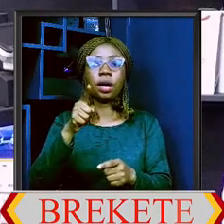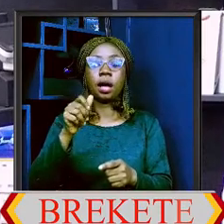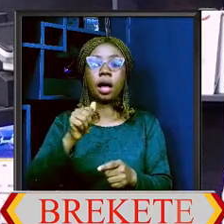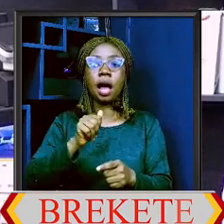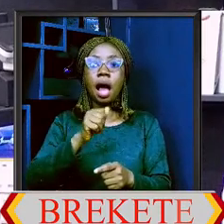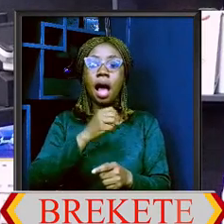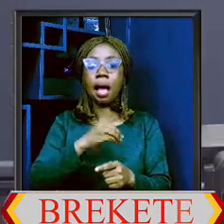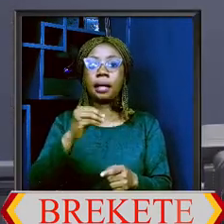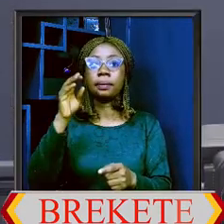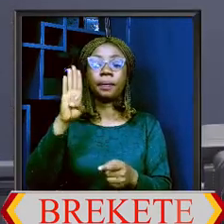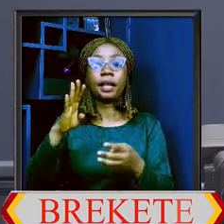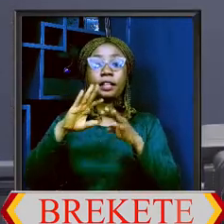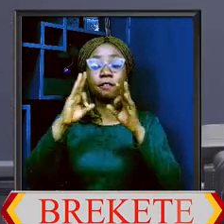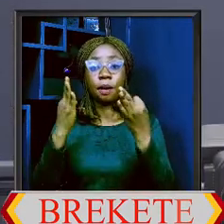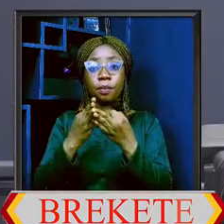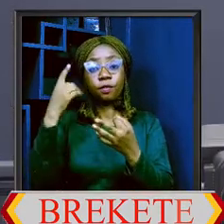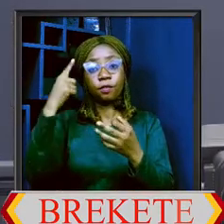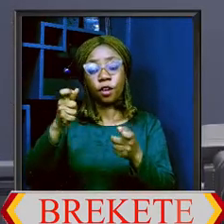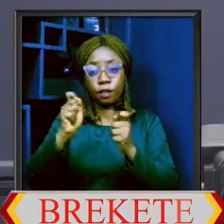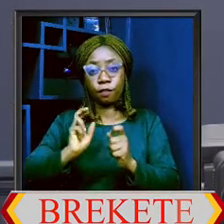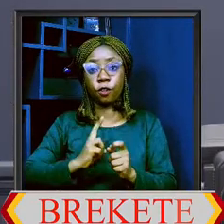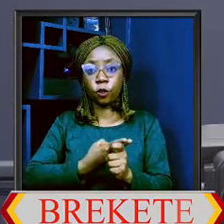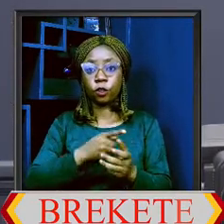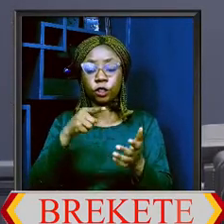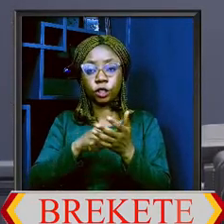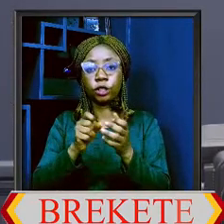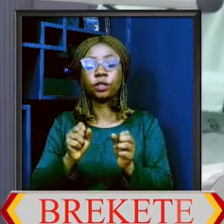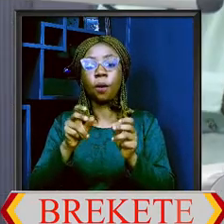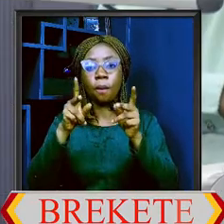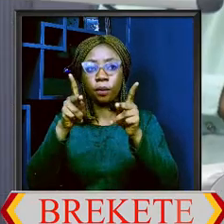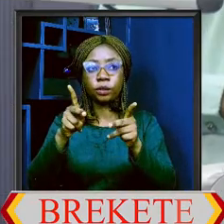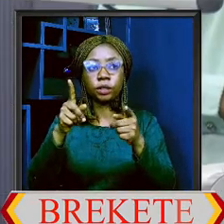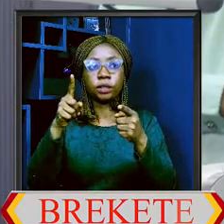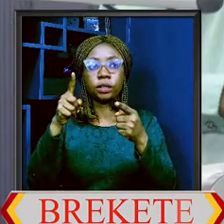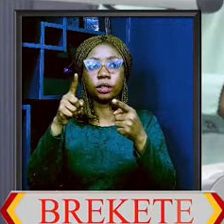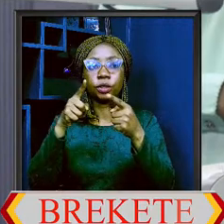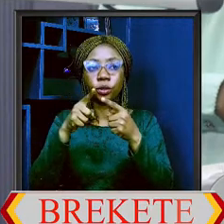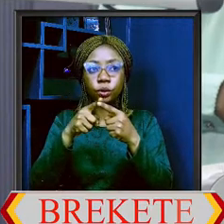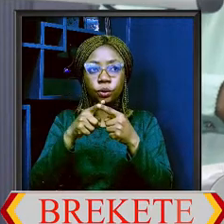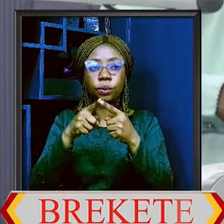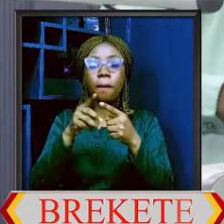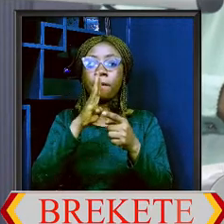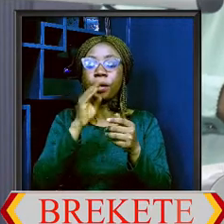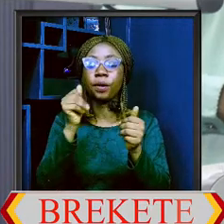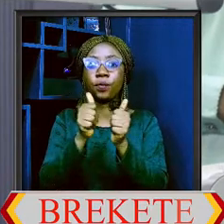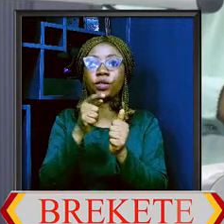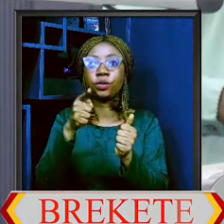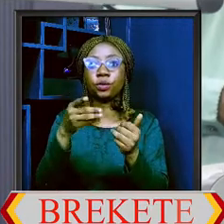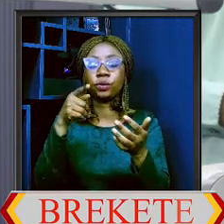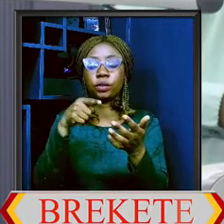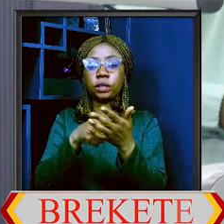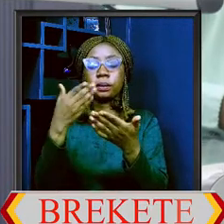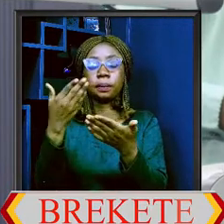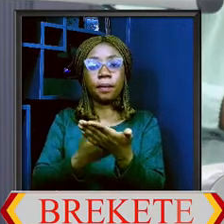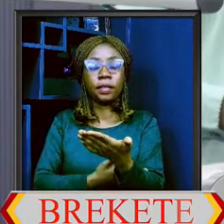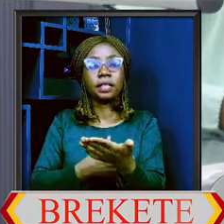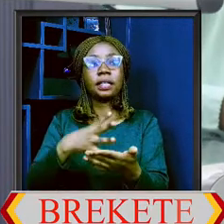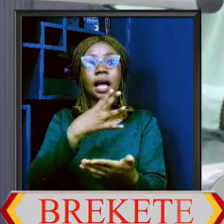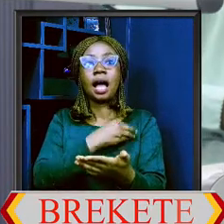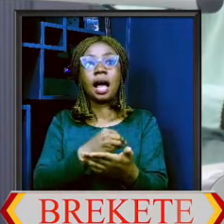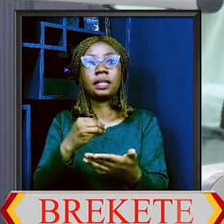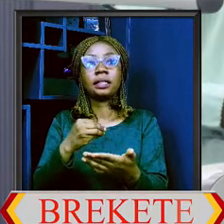family for giving us this opportunity uh to to to be with you this morning yes